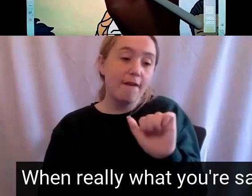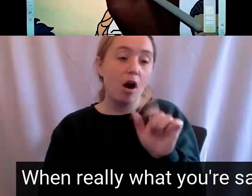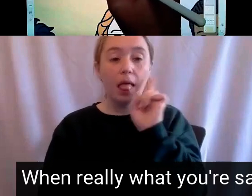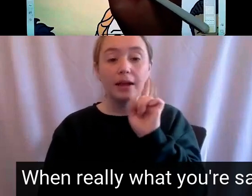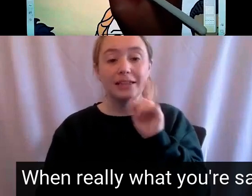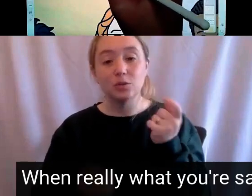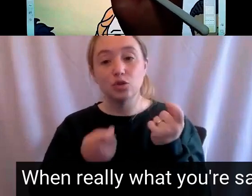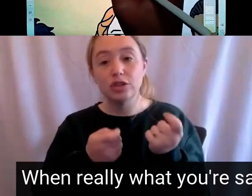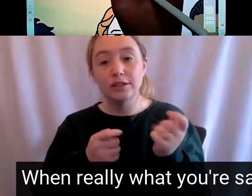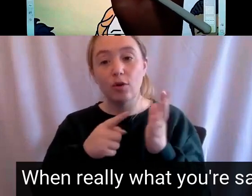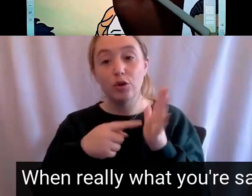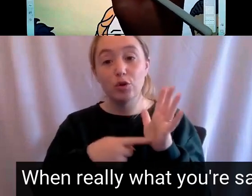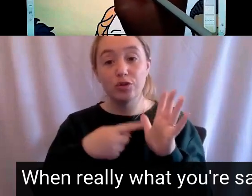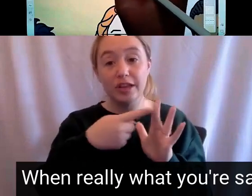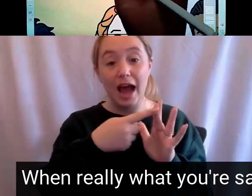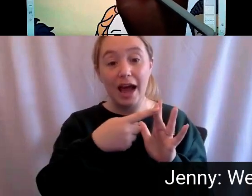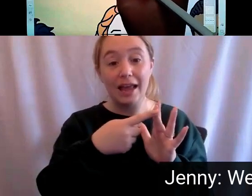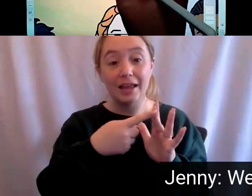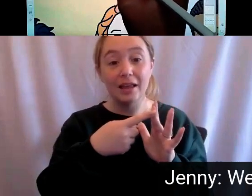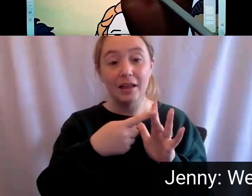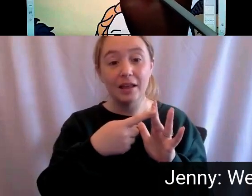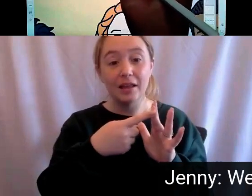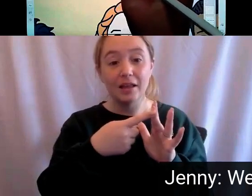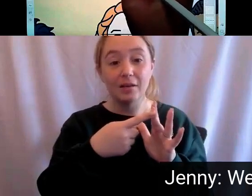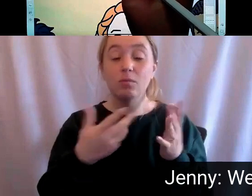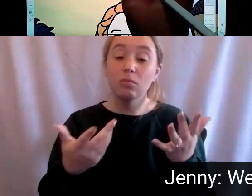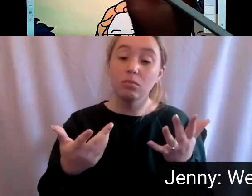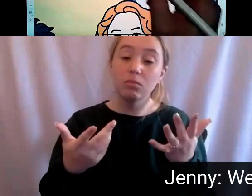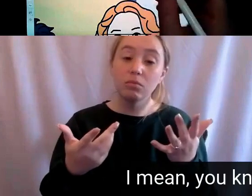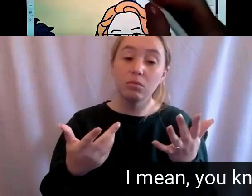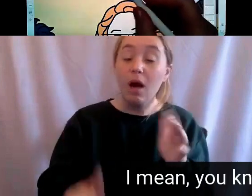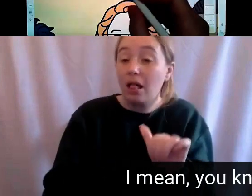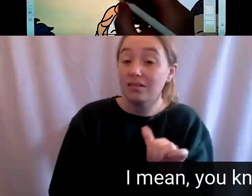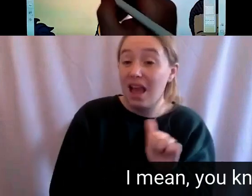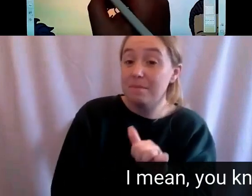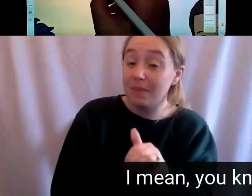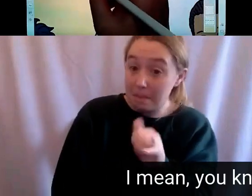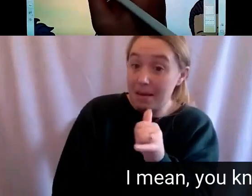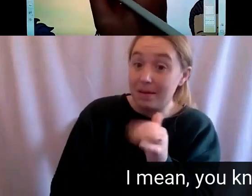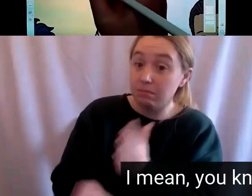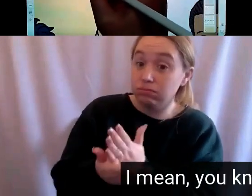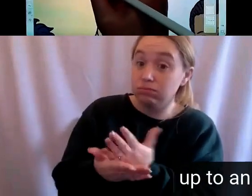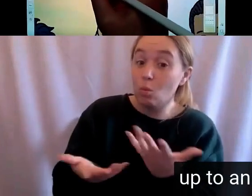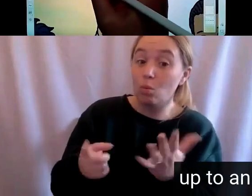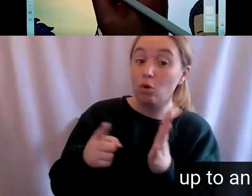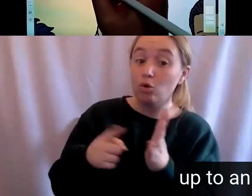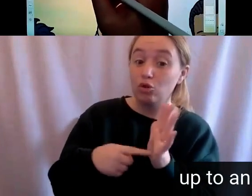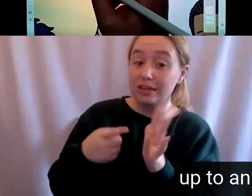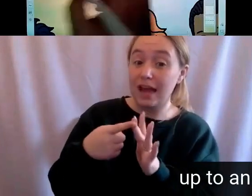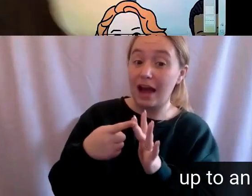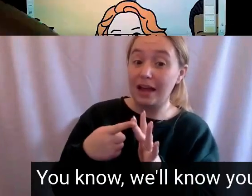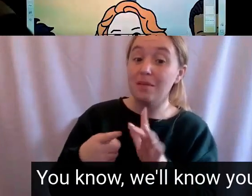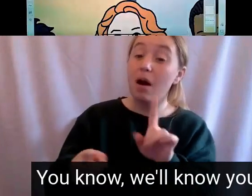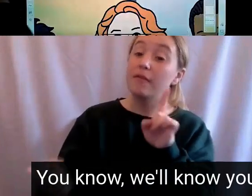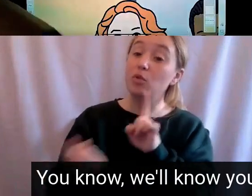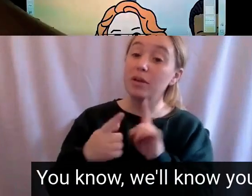you're saying is it probably was not a UTI. It might be. I mean, you get an hour, up to an hour with